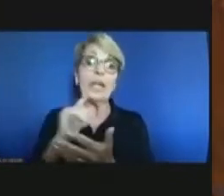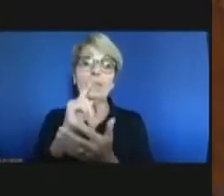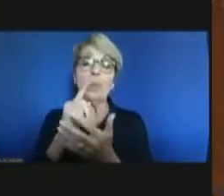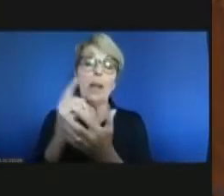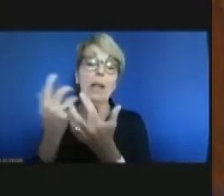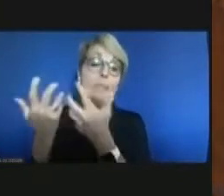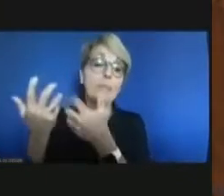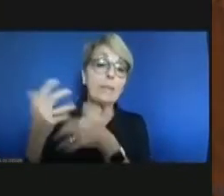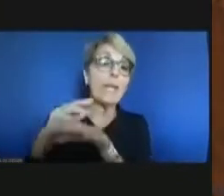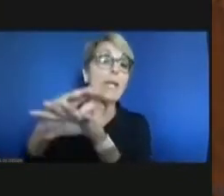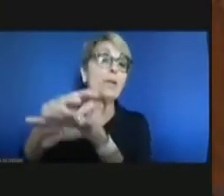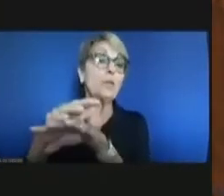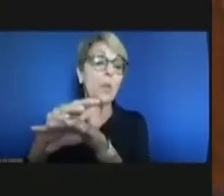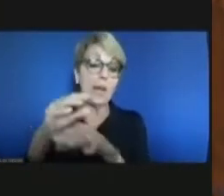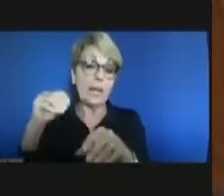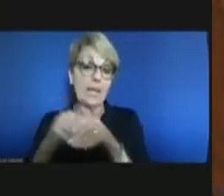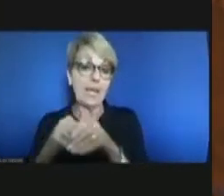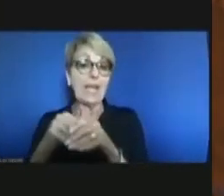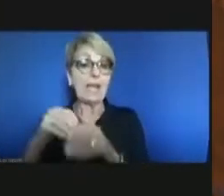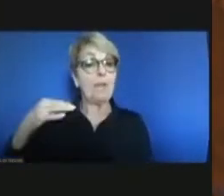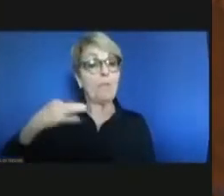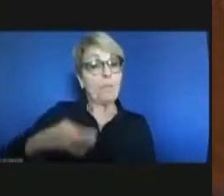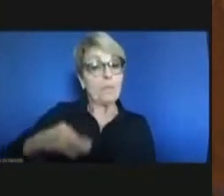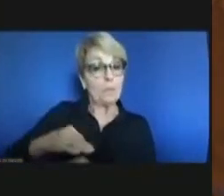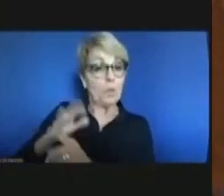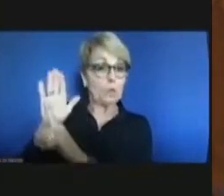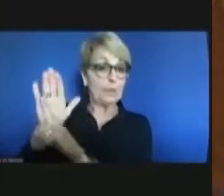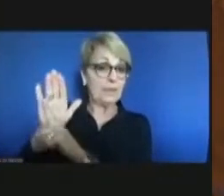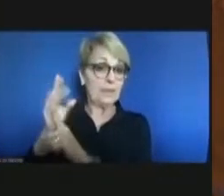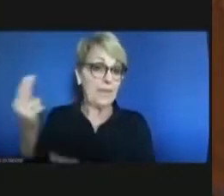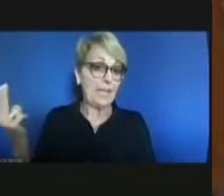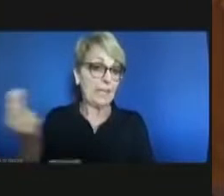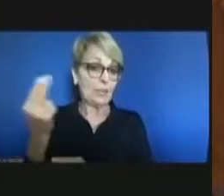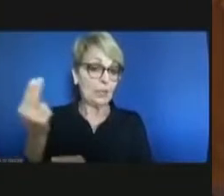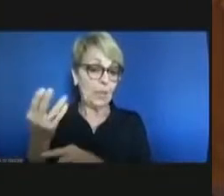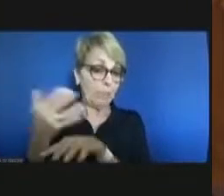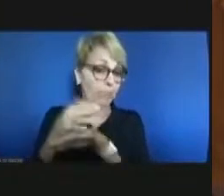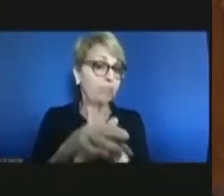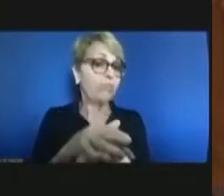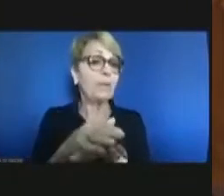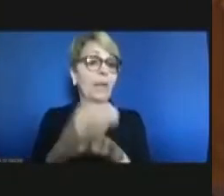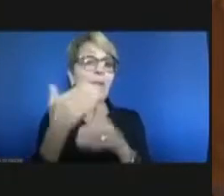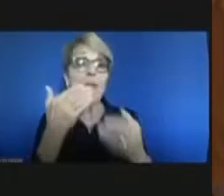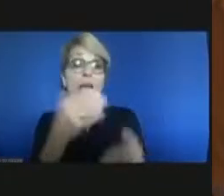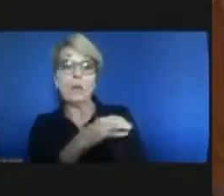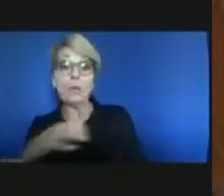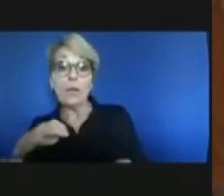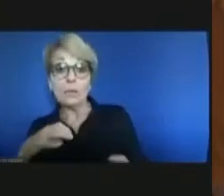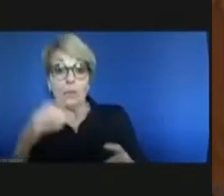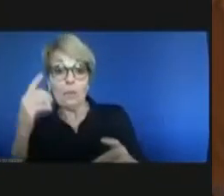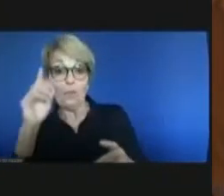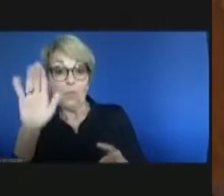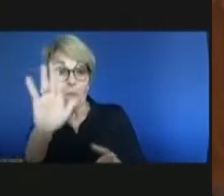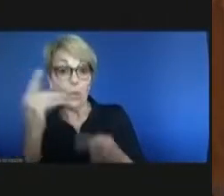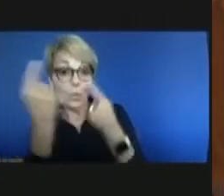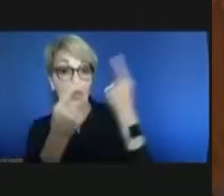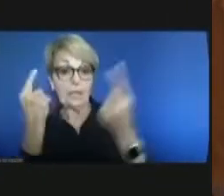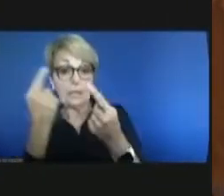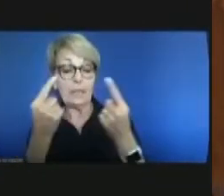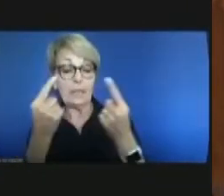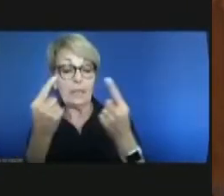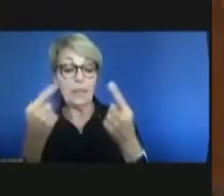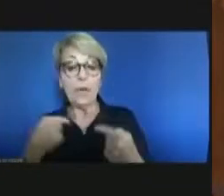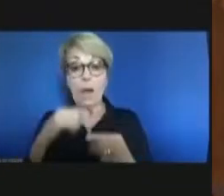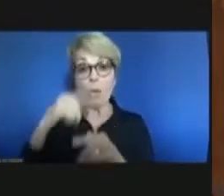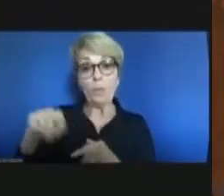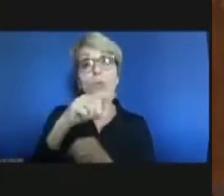of Pittsburgh's history. So again, council people, thank you very much for your consideration, and I hope that you are able to